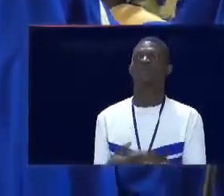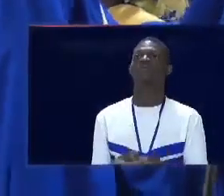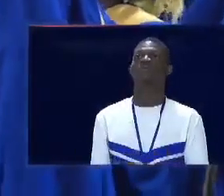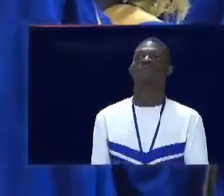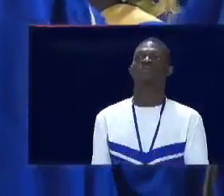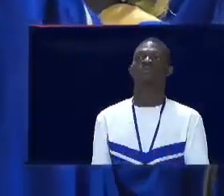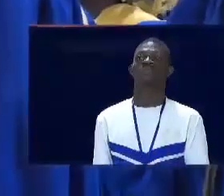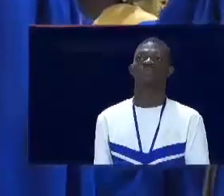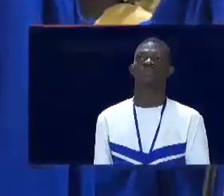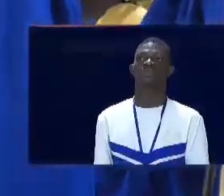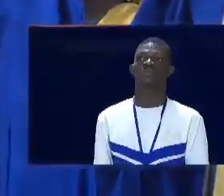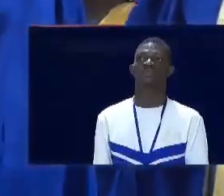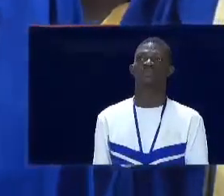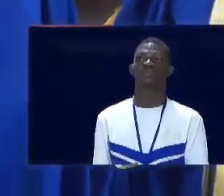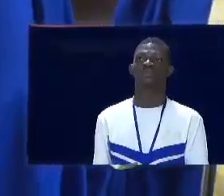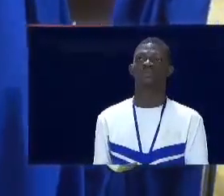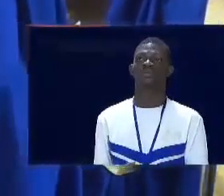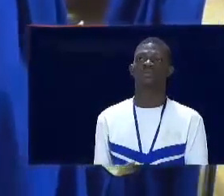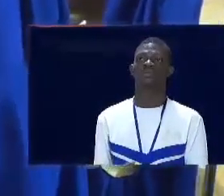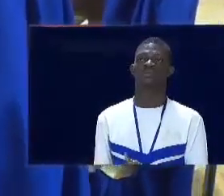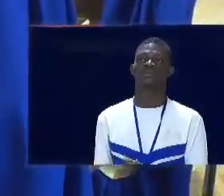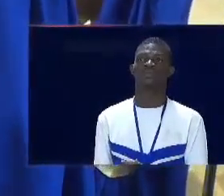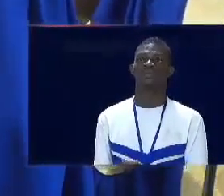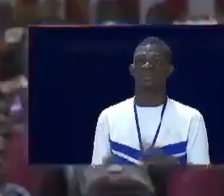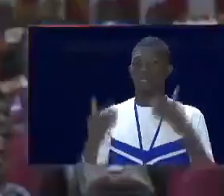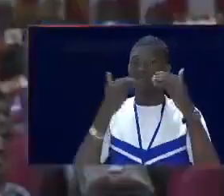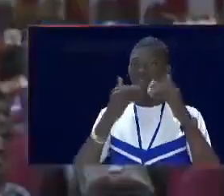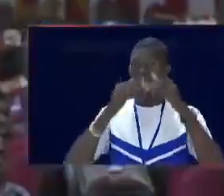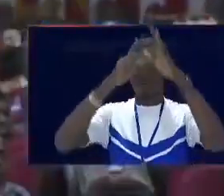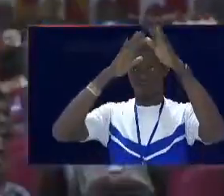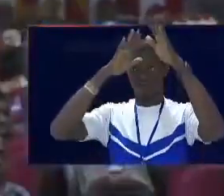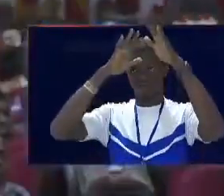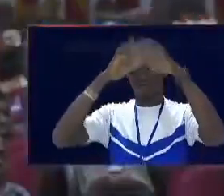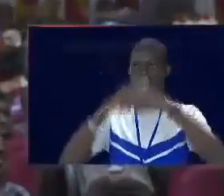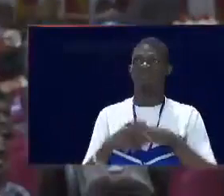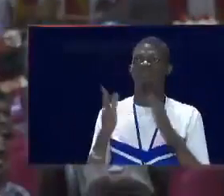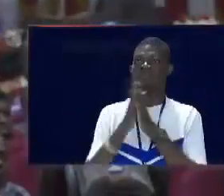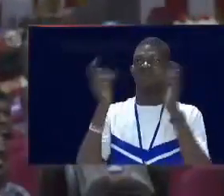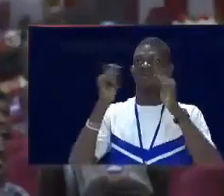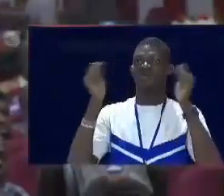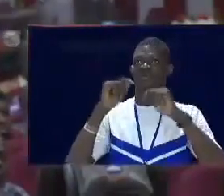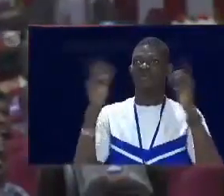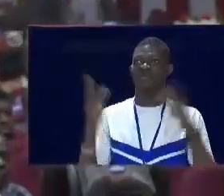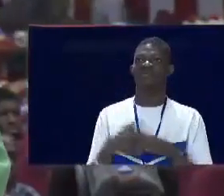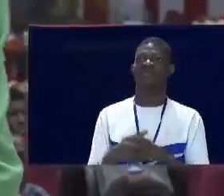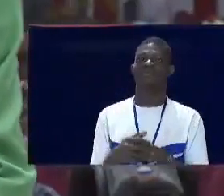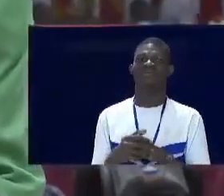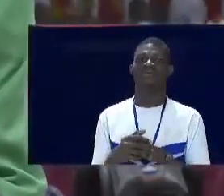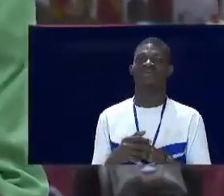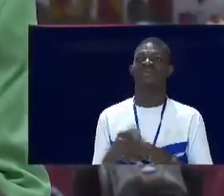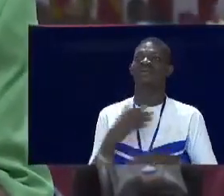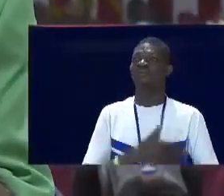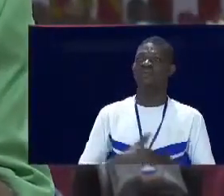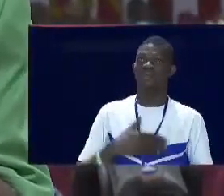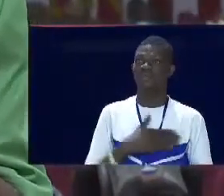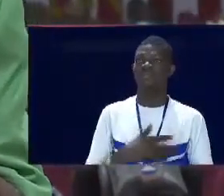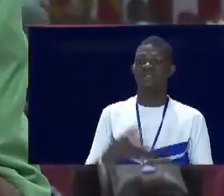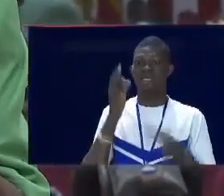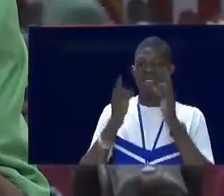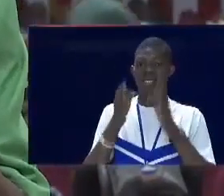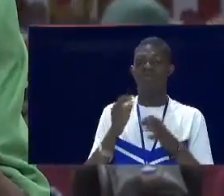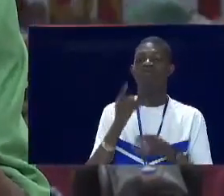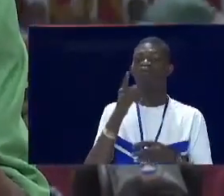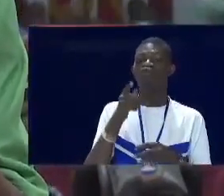in the blood. Thank you, Father. Hallelujah. Please, if you have not